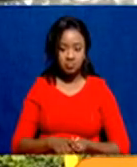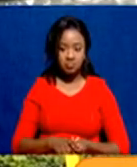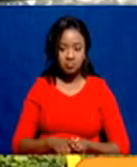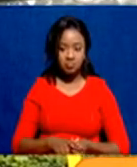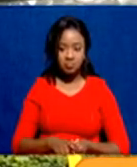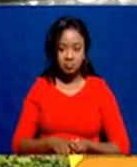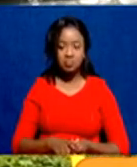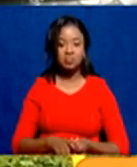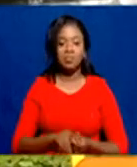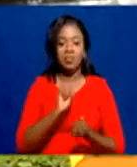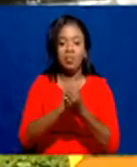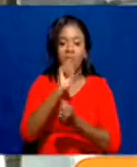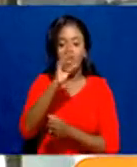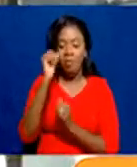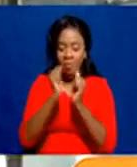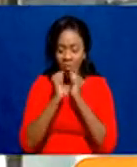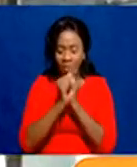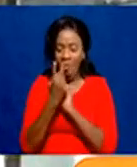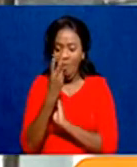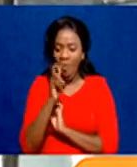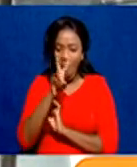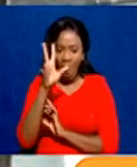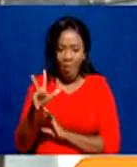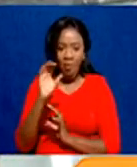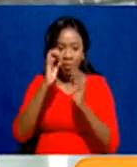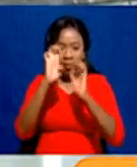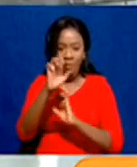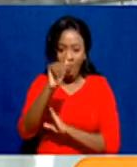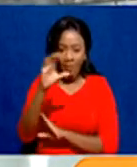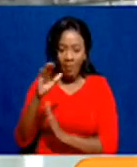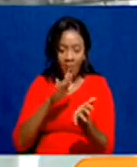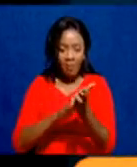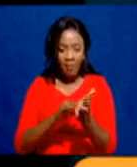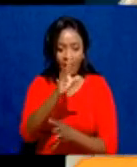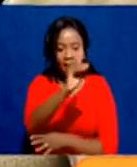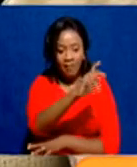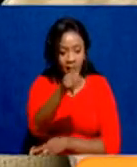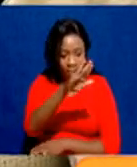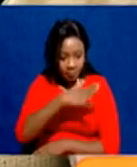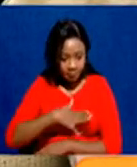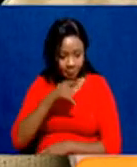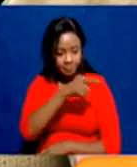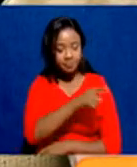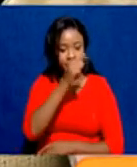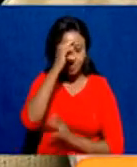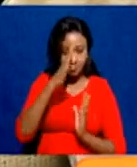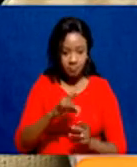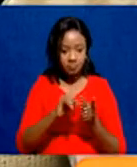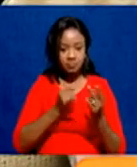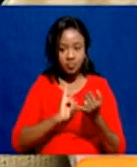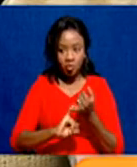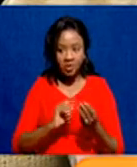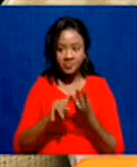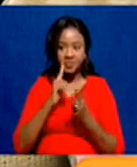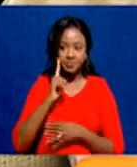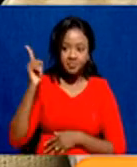On 12th October 2023, EACC recommended to the DPP that the former governor, his spouse,